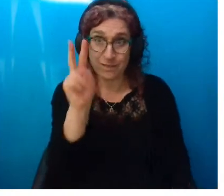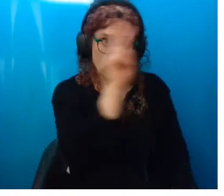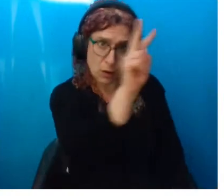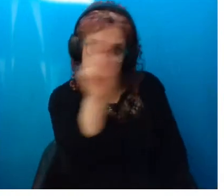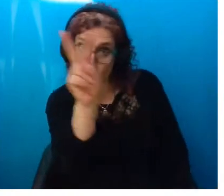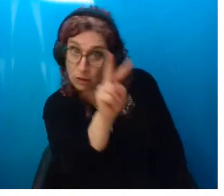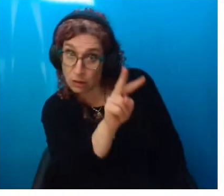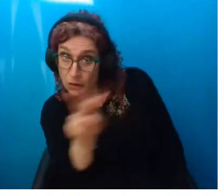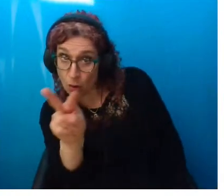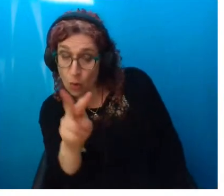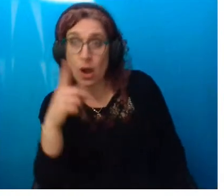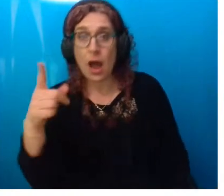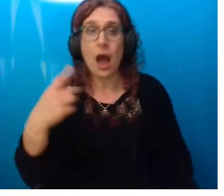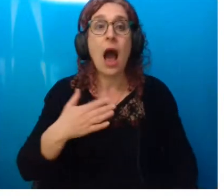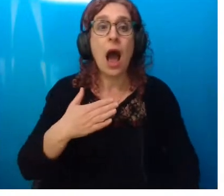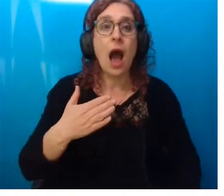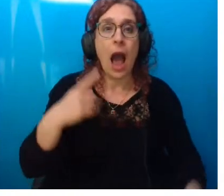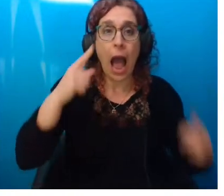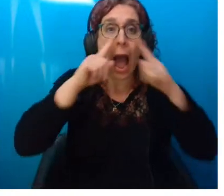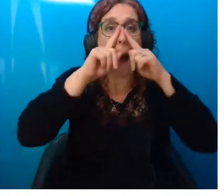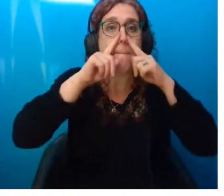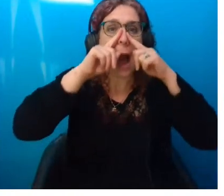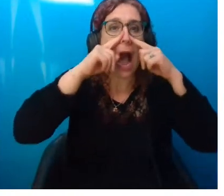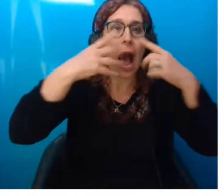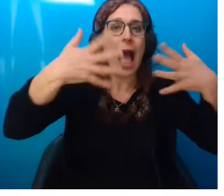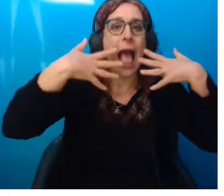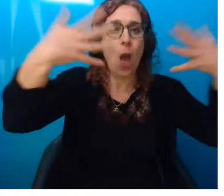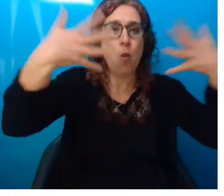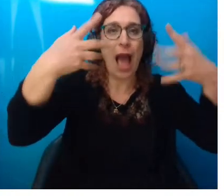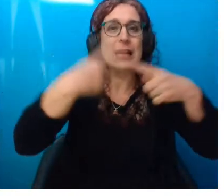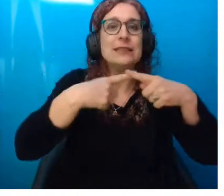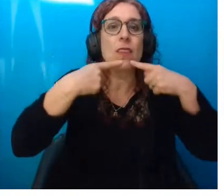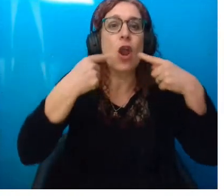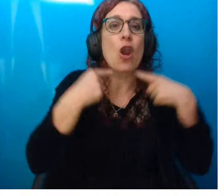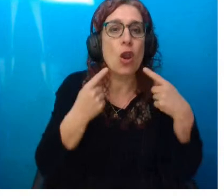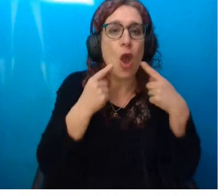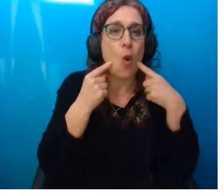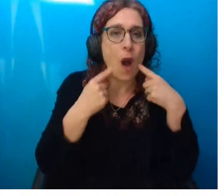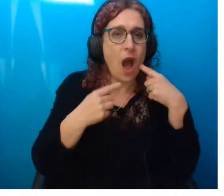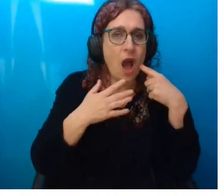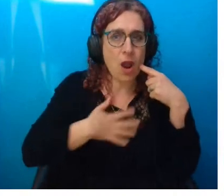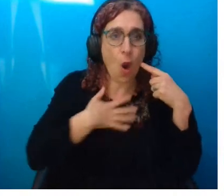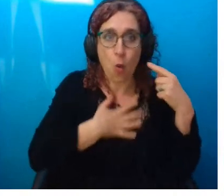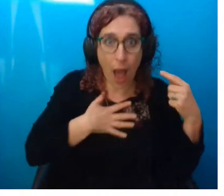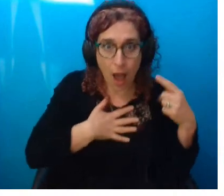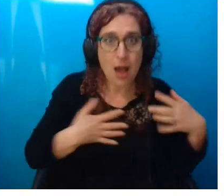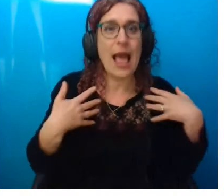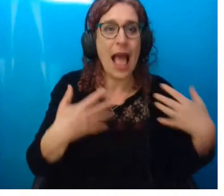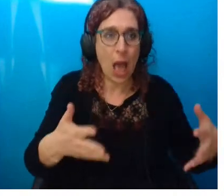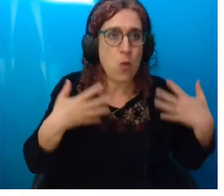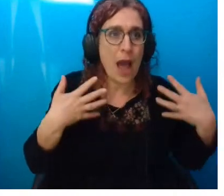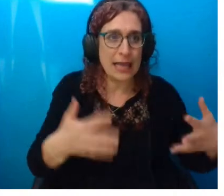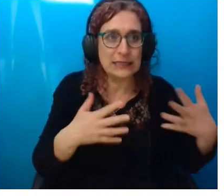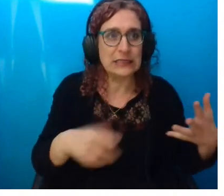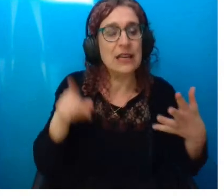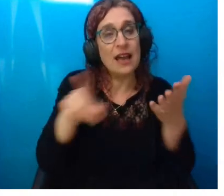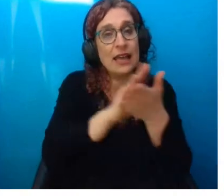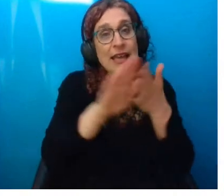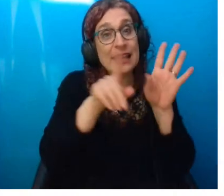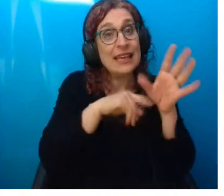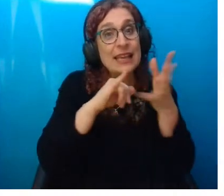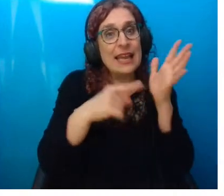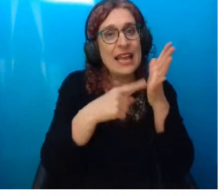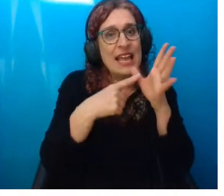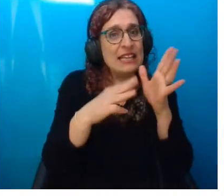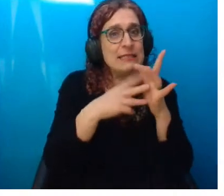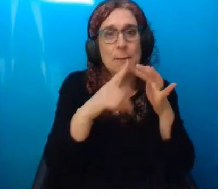upper airways and the lower airways. But of course, histamine has very little effect in the lower airways compared to the upper airways.